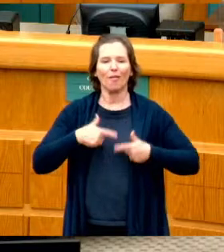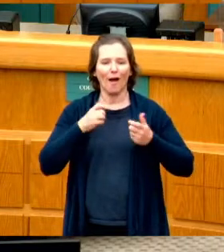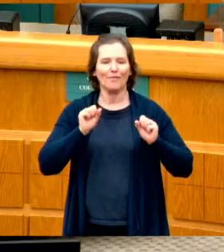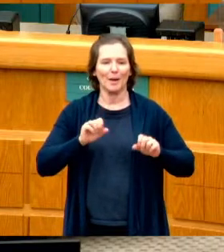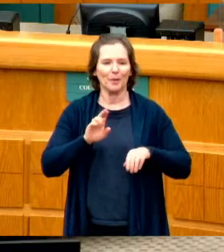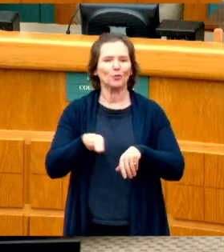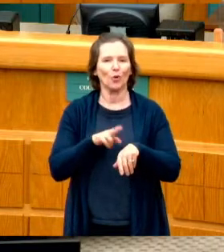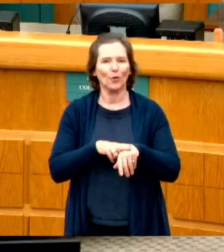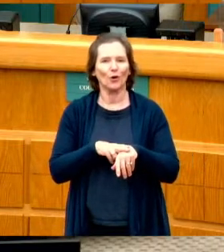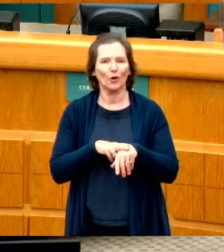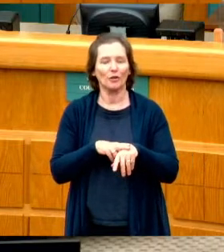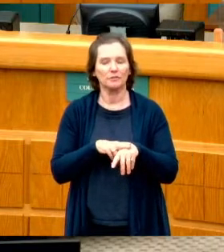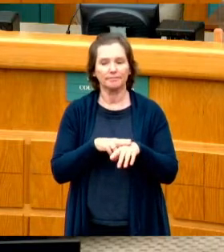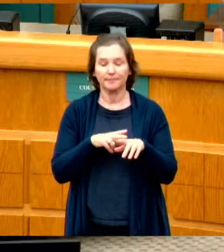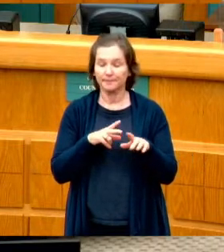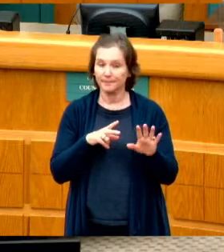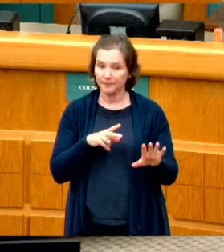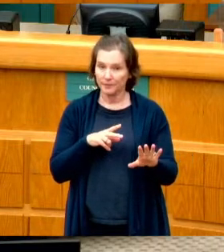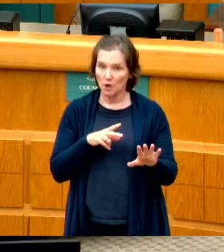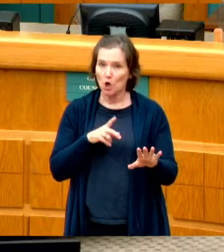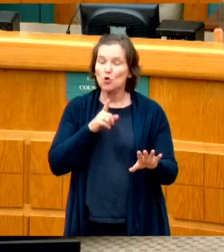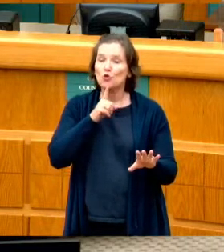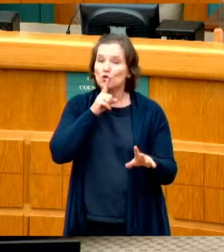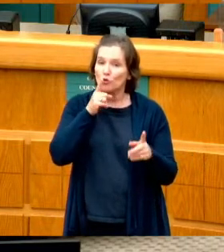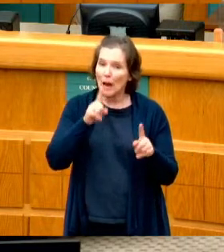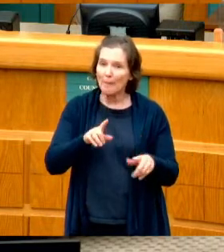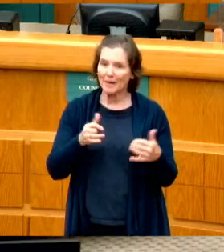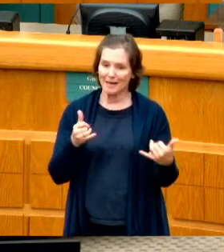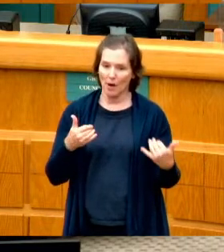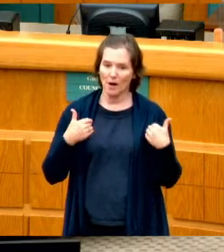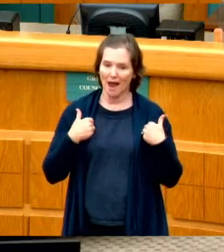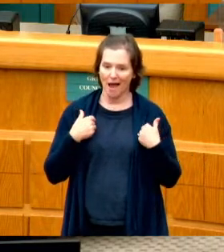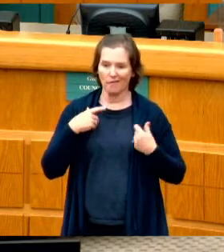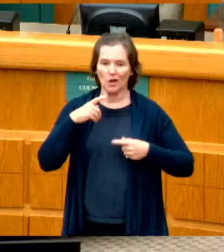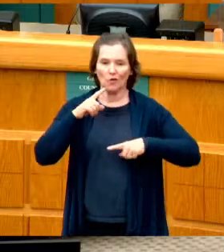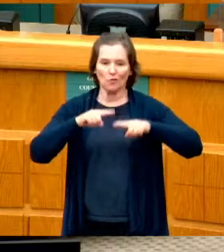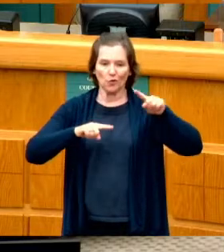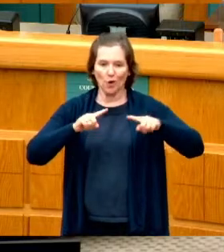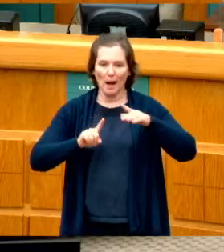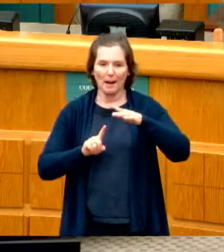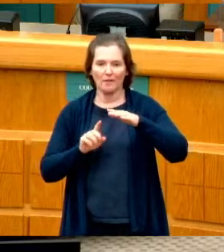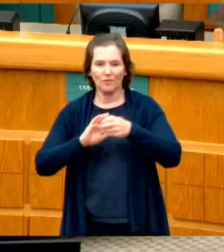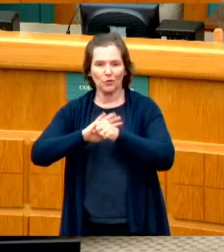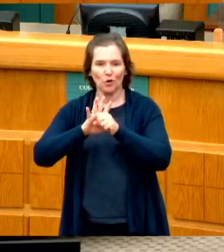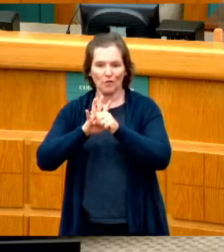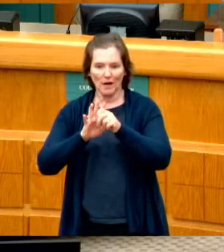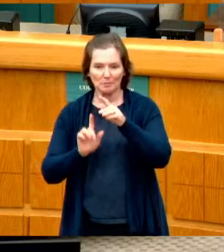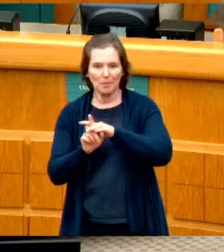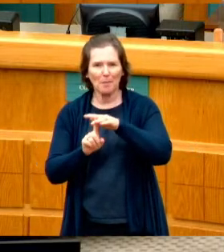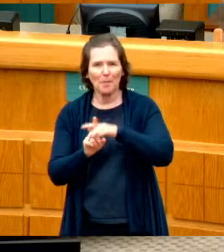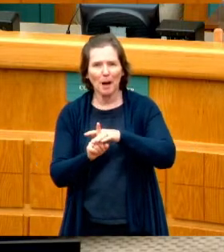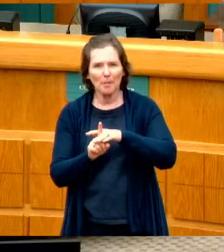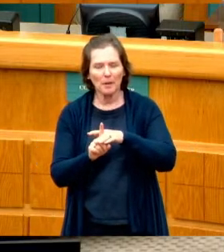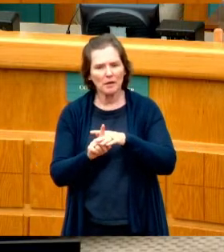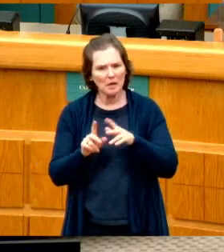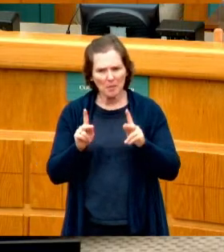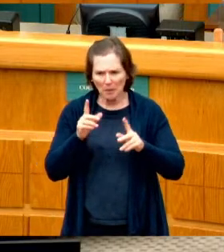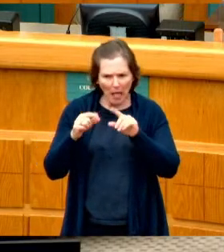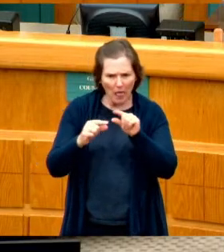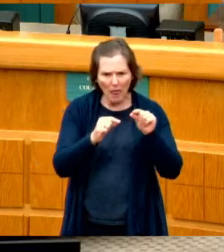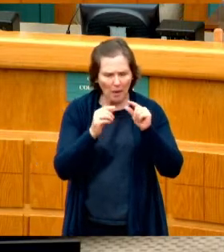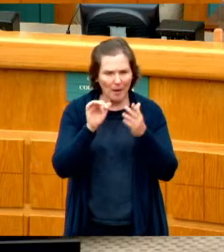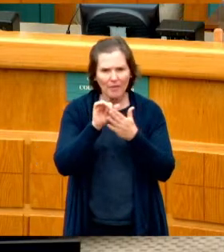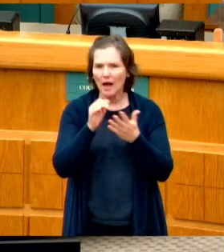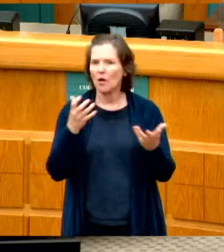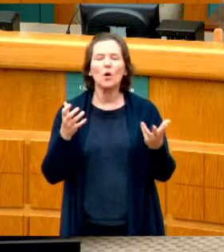appearing. Many are now wondering about the coronavirus variants. What are these variants? What do they do?